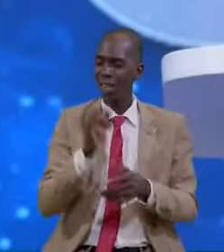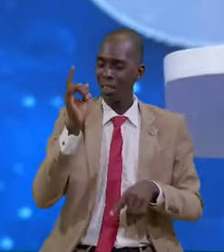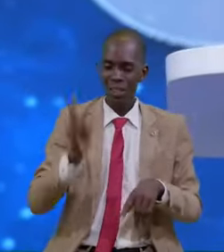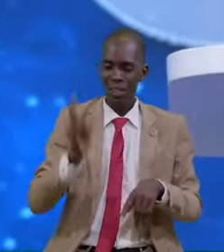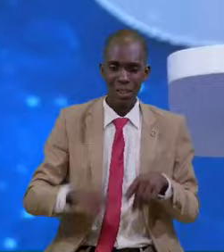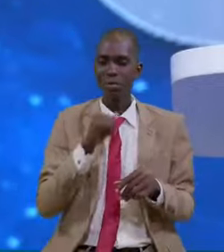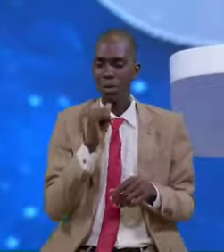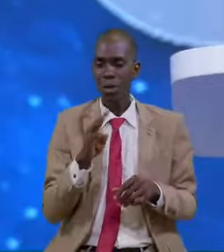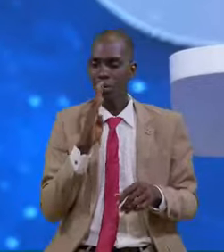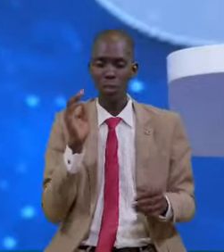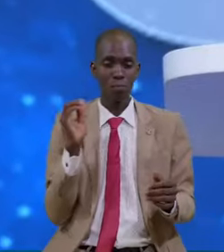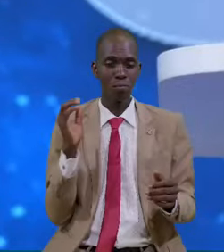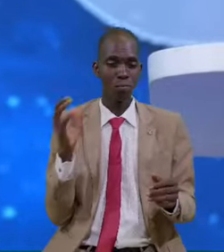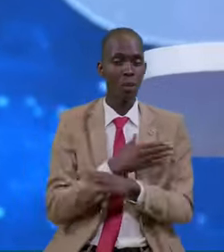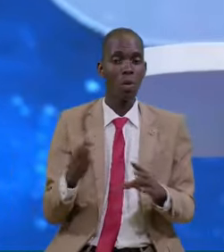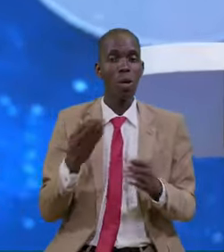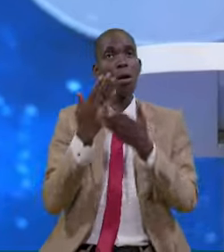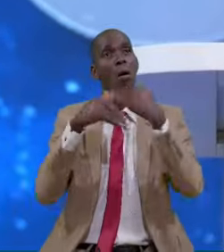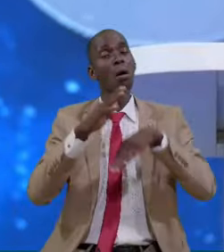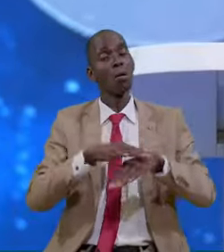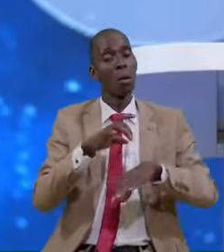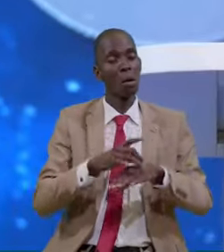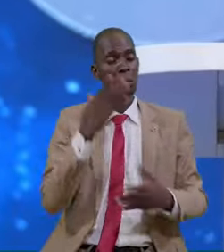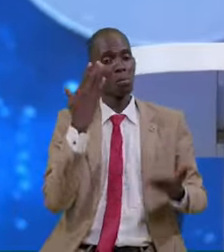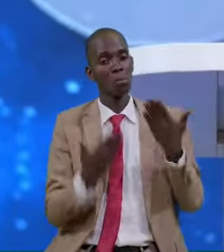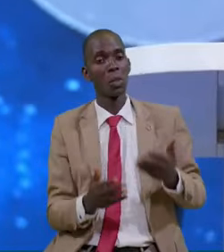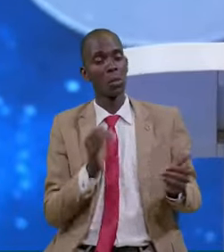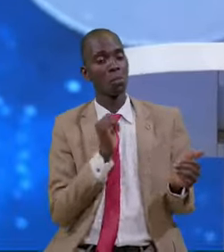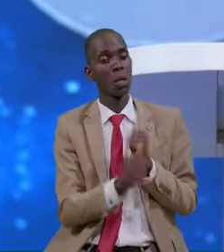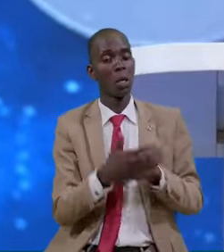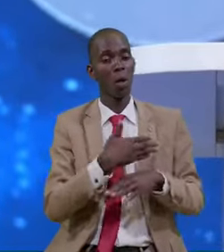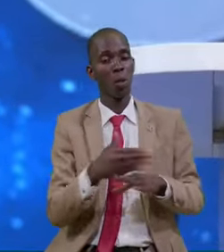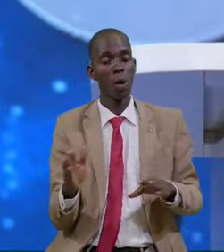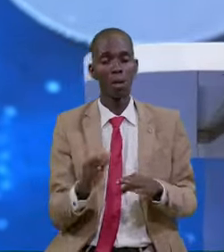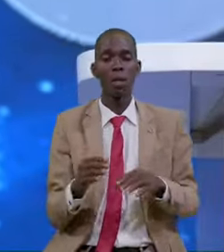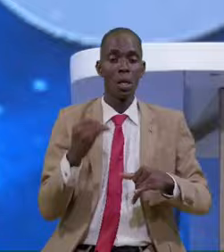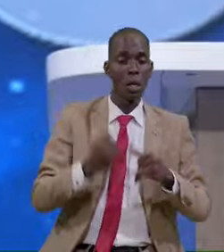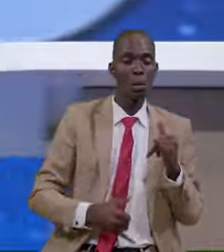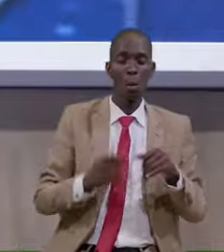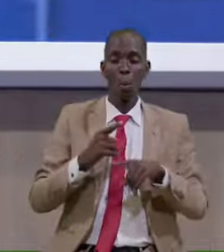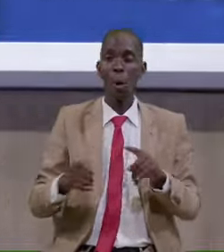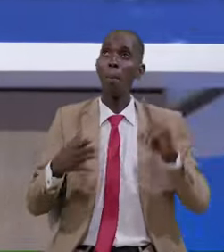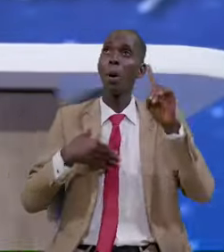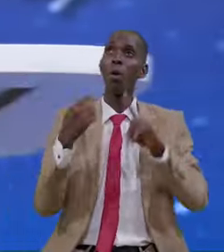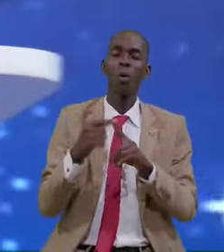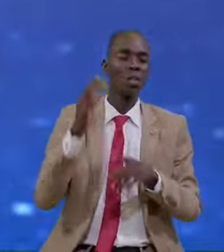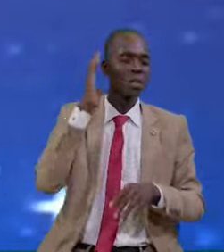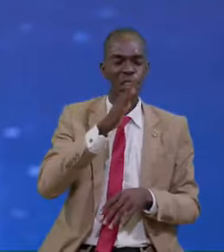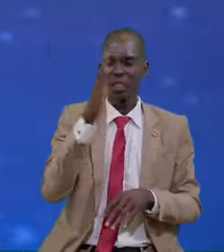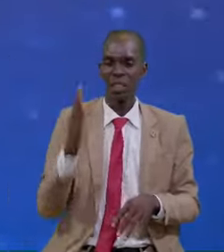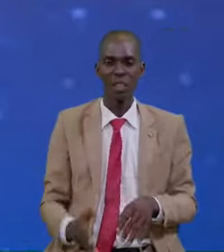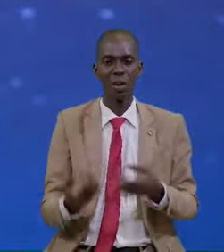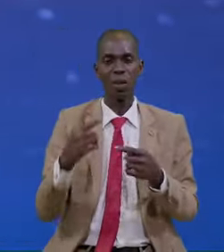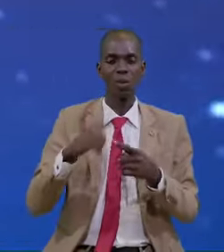Heaven and earth shall pass away, but my word shall never pass away. You receive